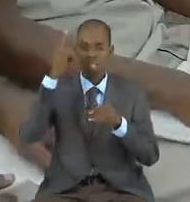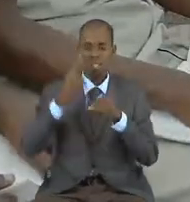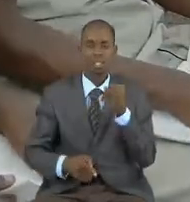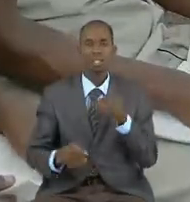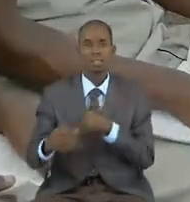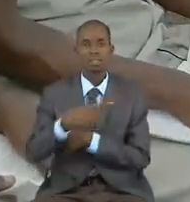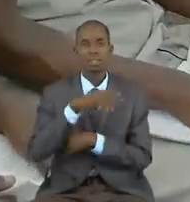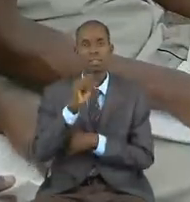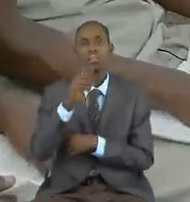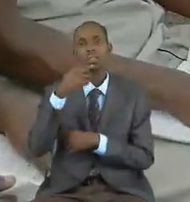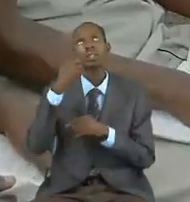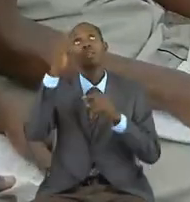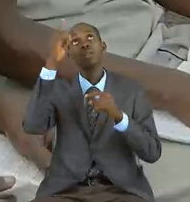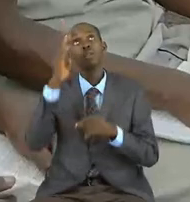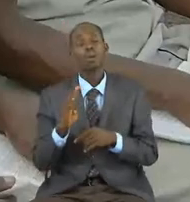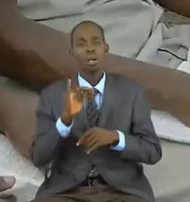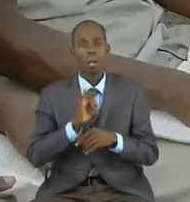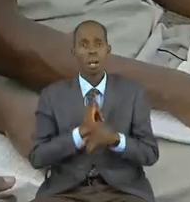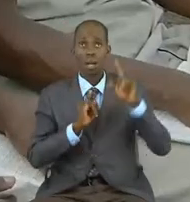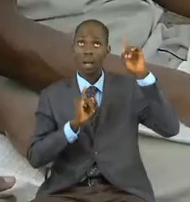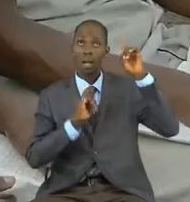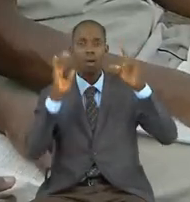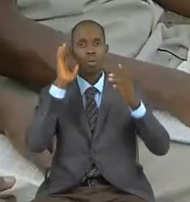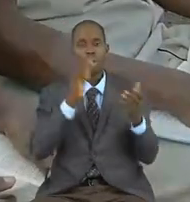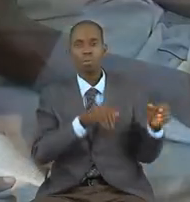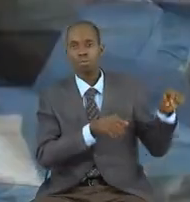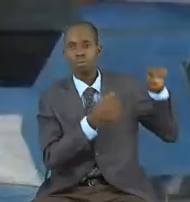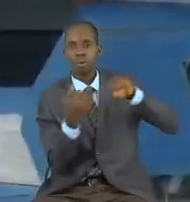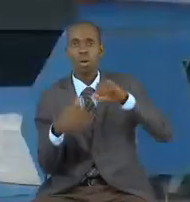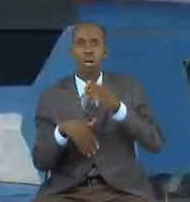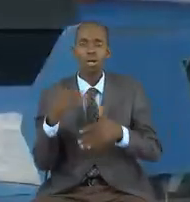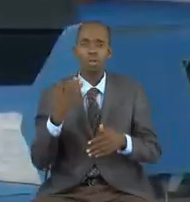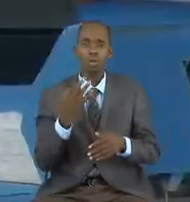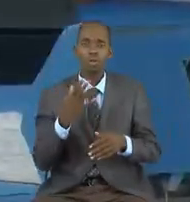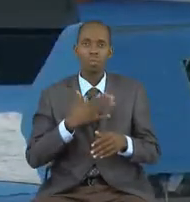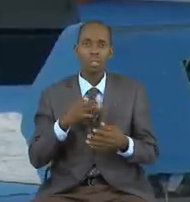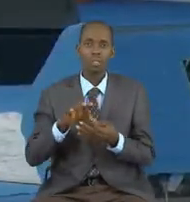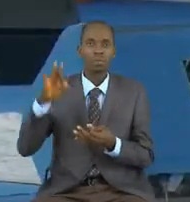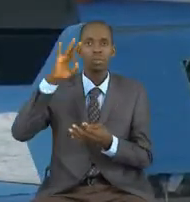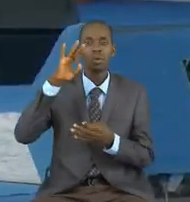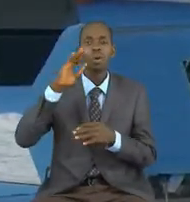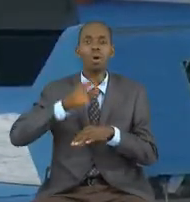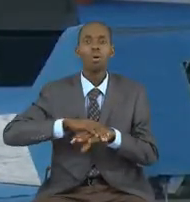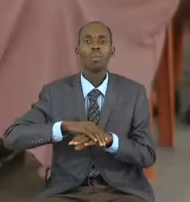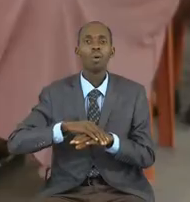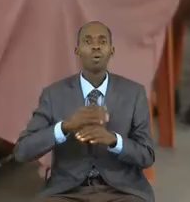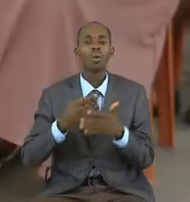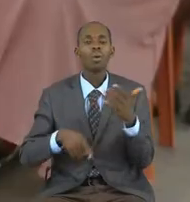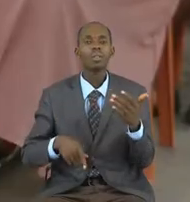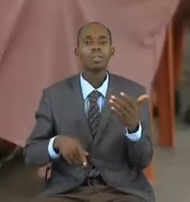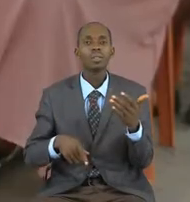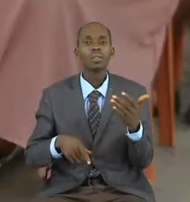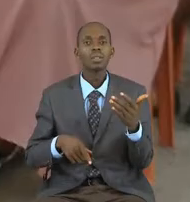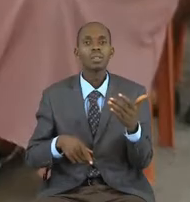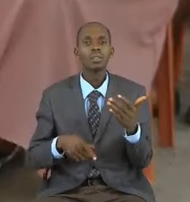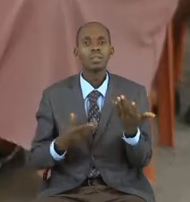God, I will pour out of my Spirit upon, tell me, I can't